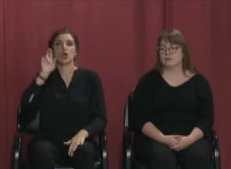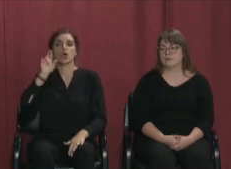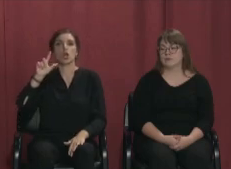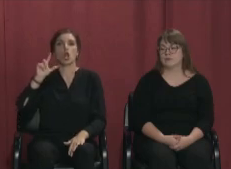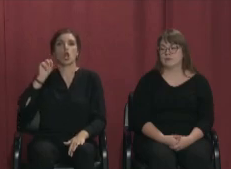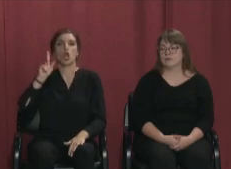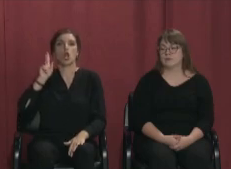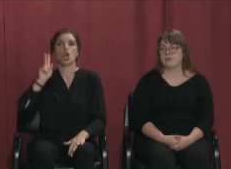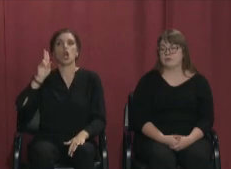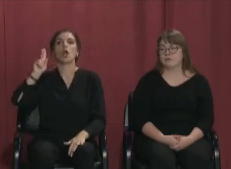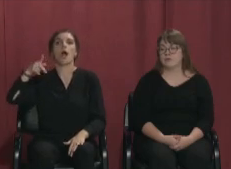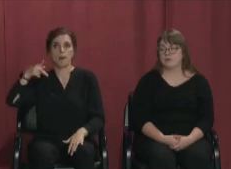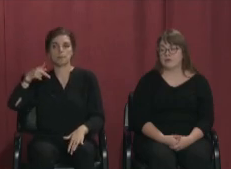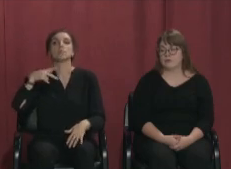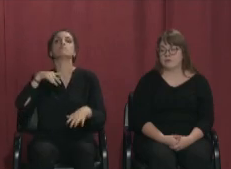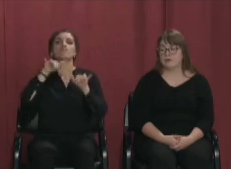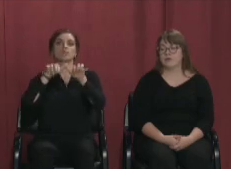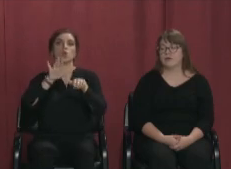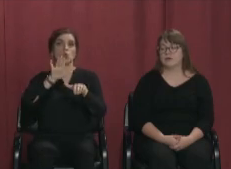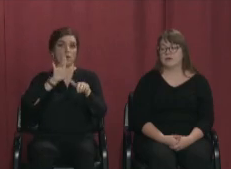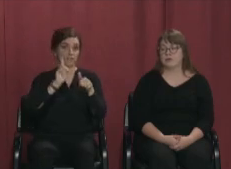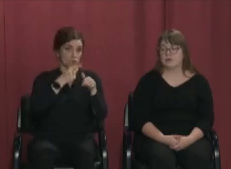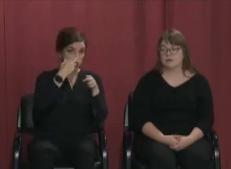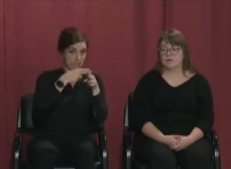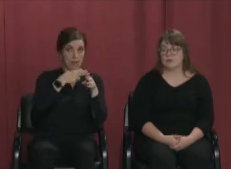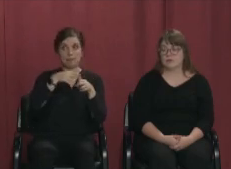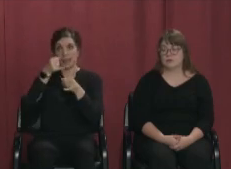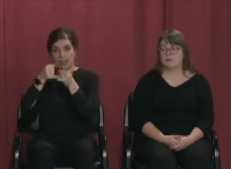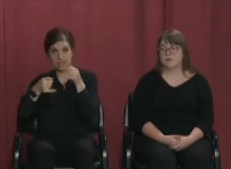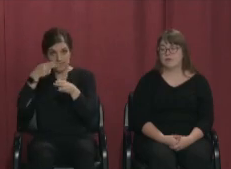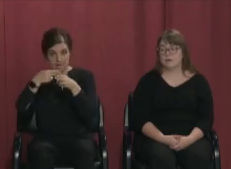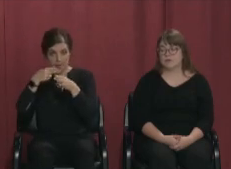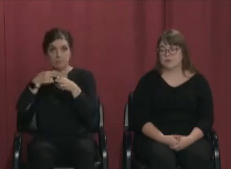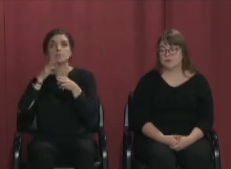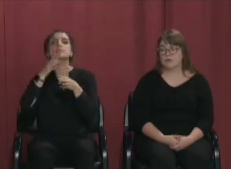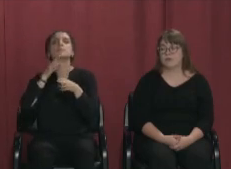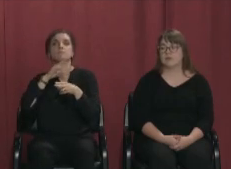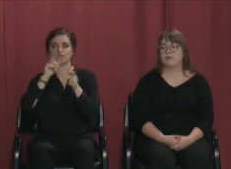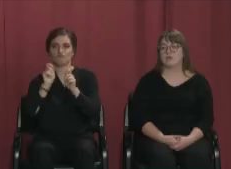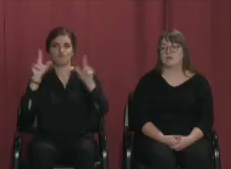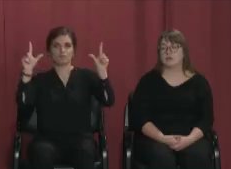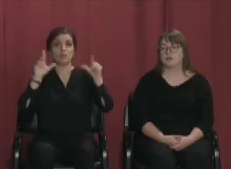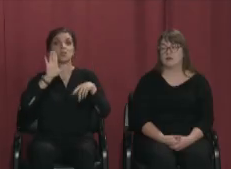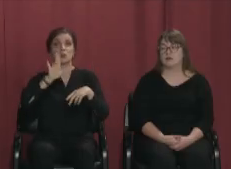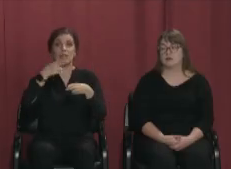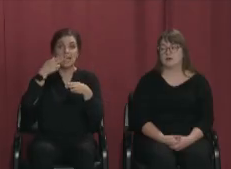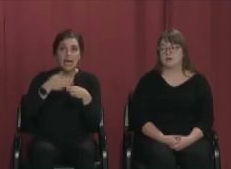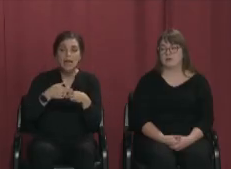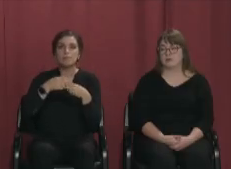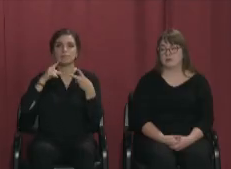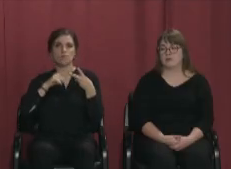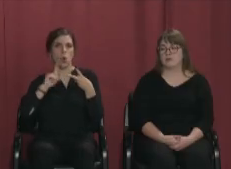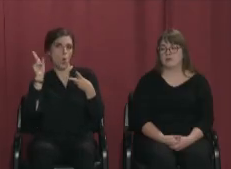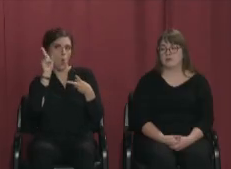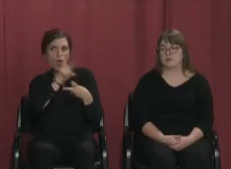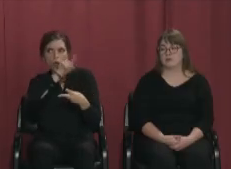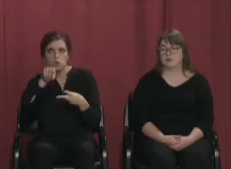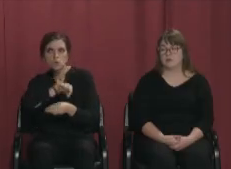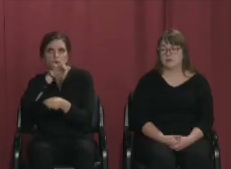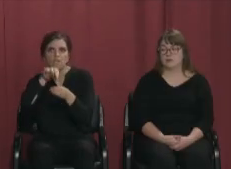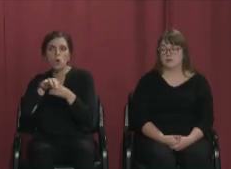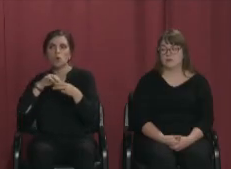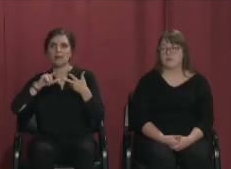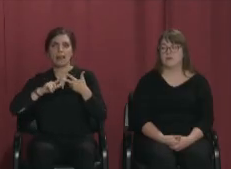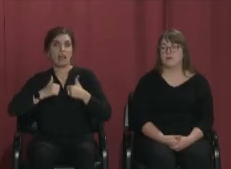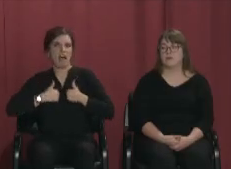name. When it pops up, it'll have your name, it'll have your polling location and the address. And on the far side,